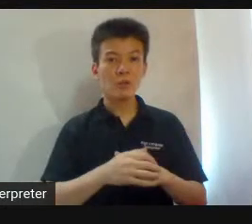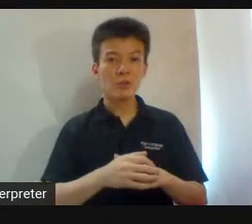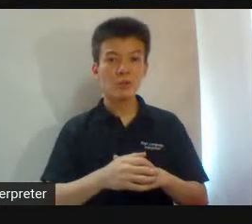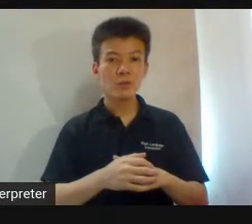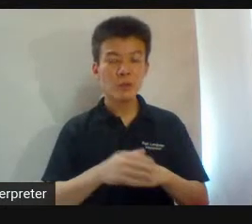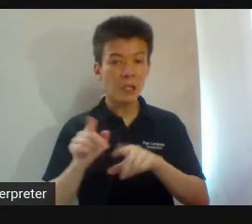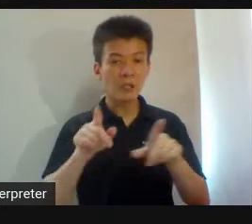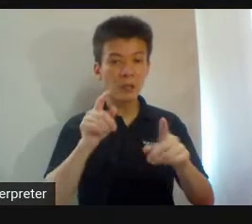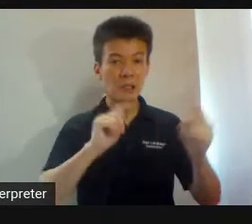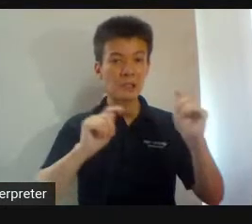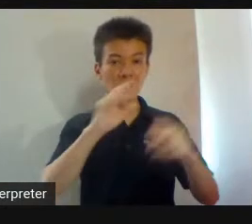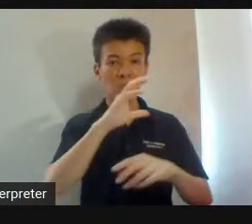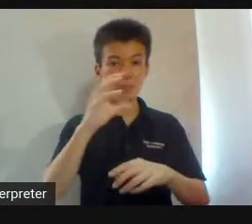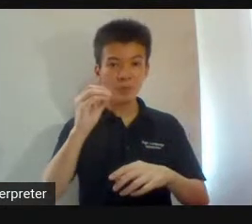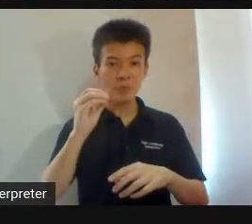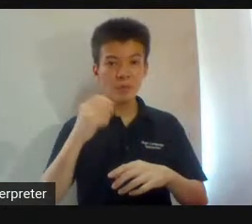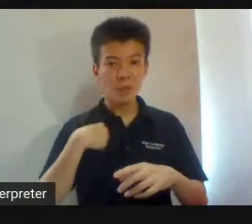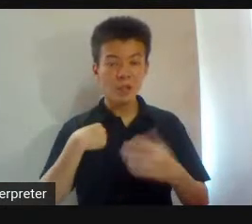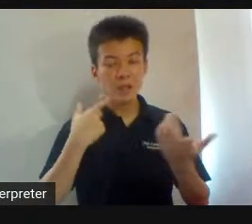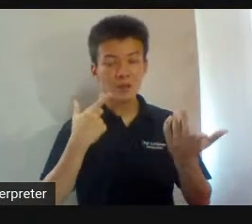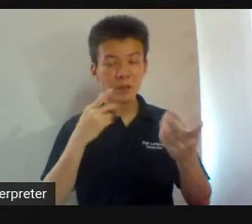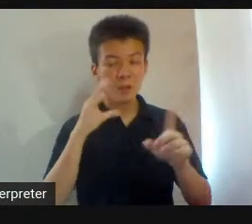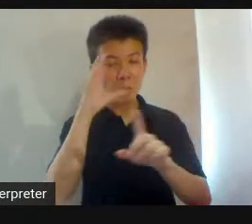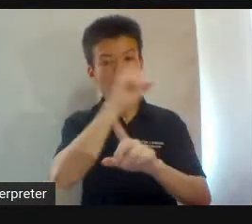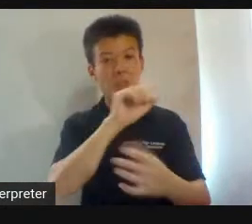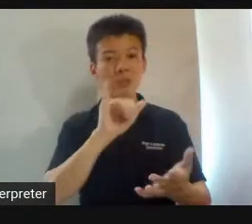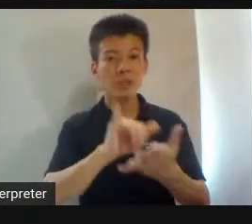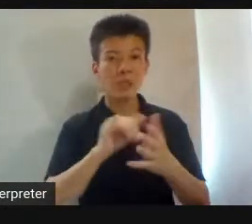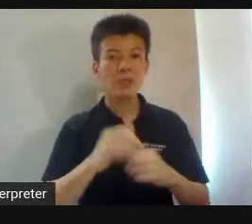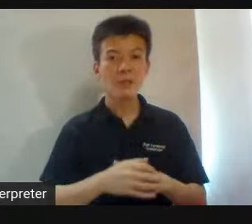company, oh man, we miss that.